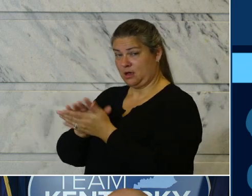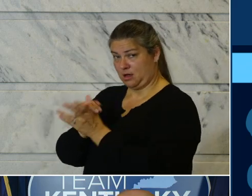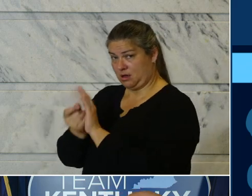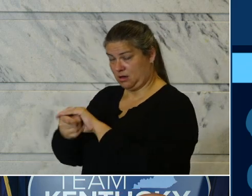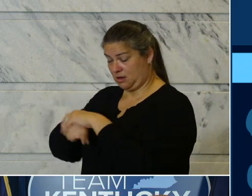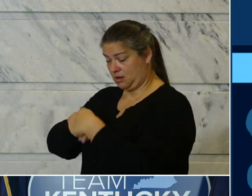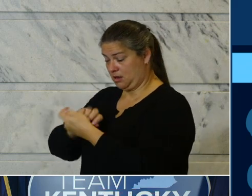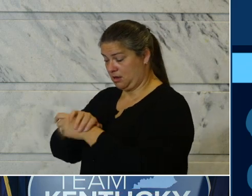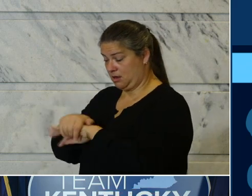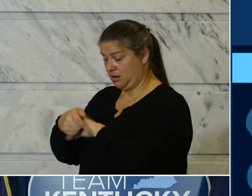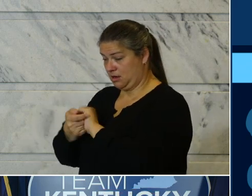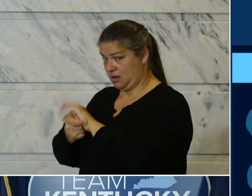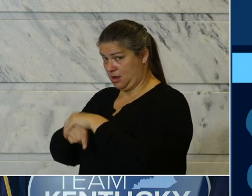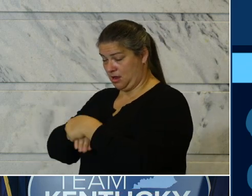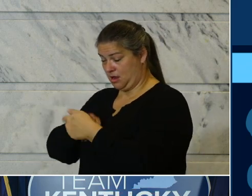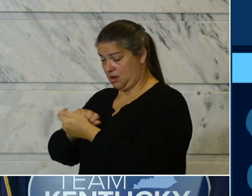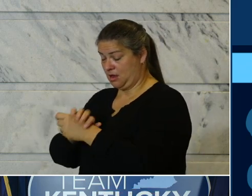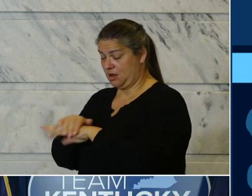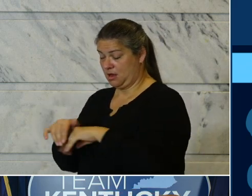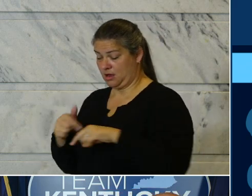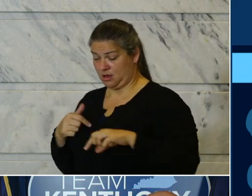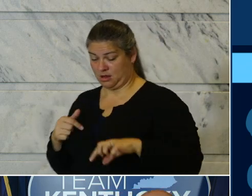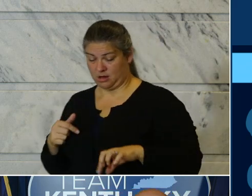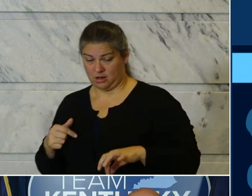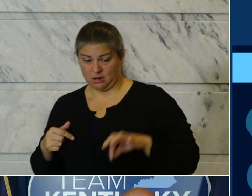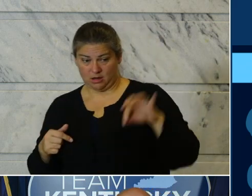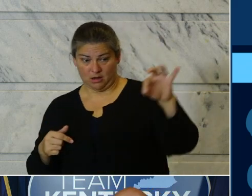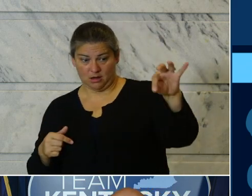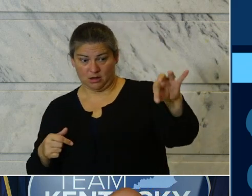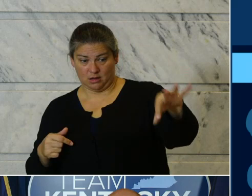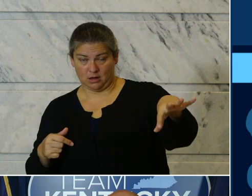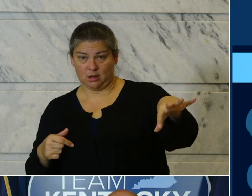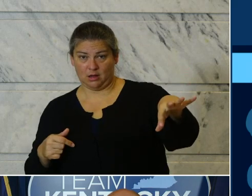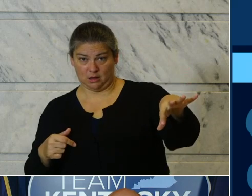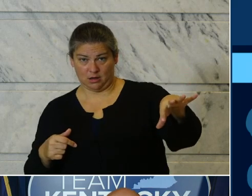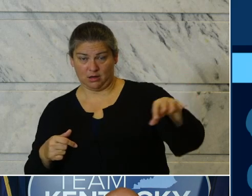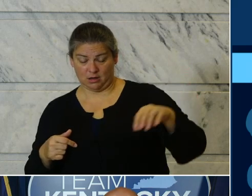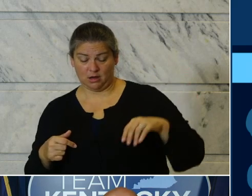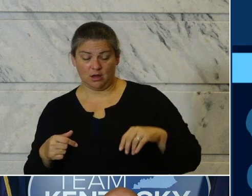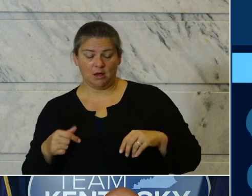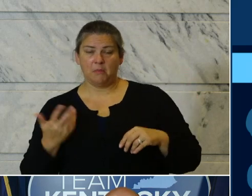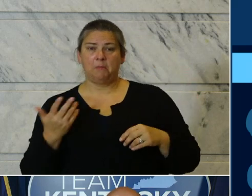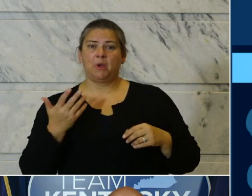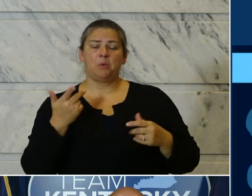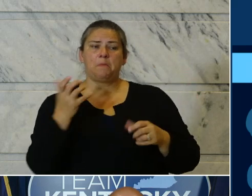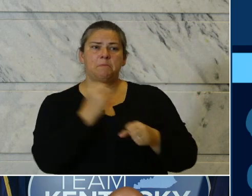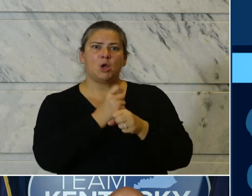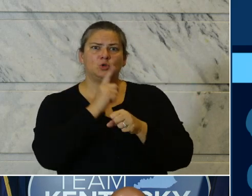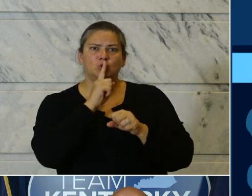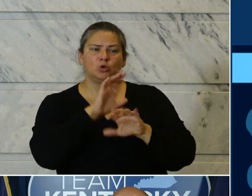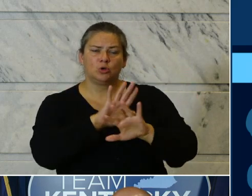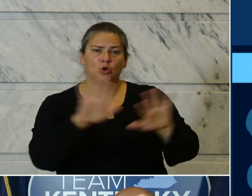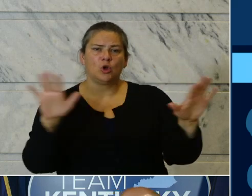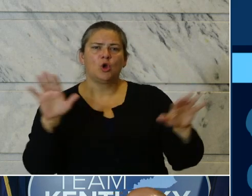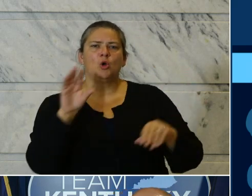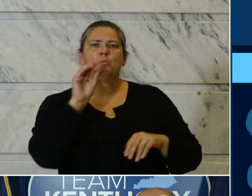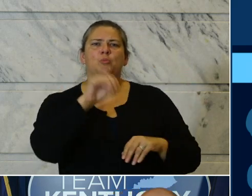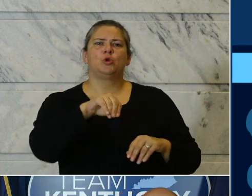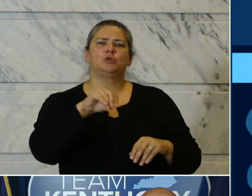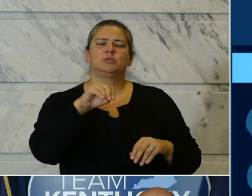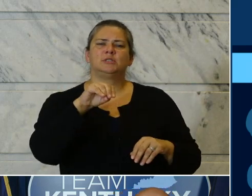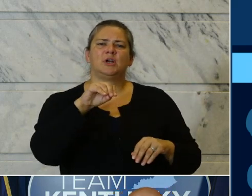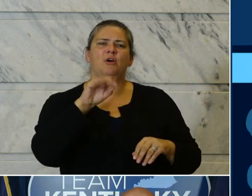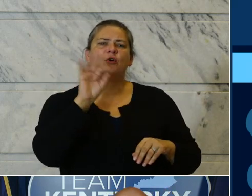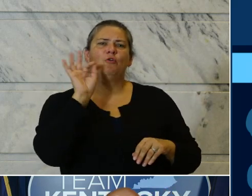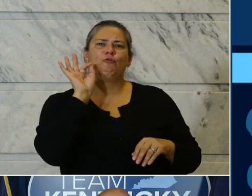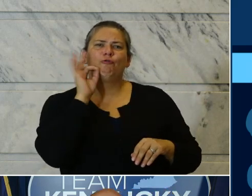out. You should use single packaged candy. If you want to make sure no one touches anything, put out raisins and fruit, and no one will probably